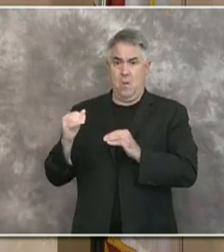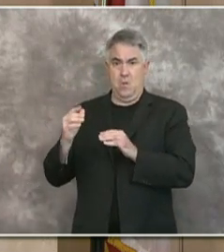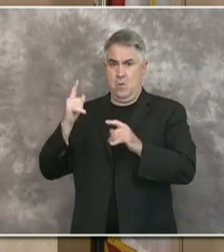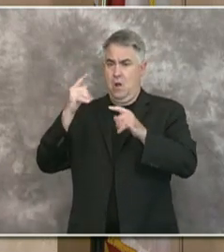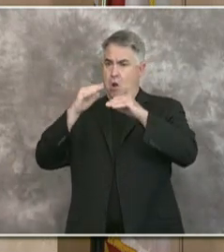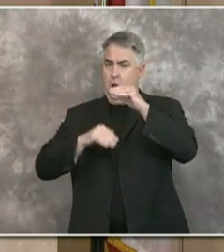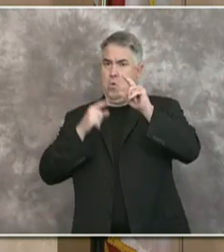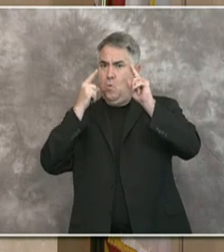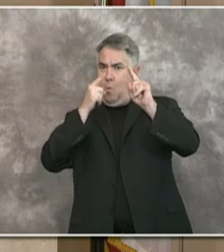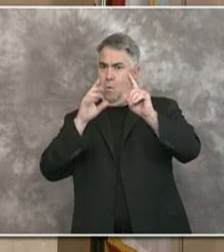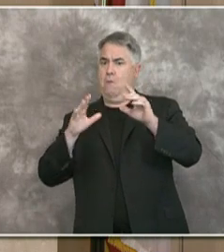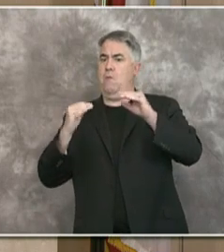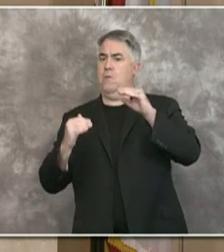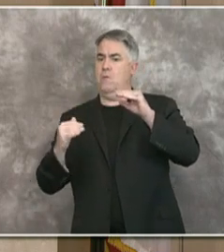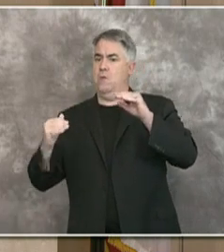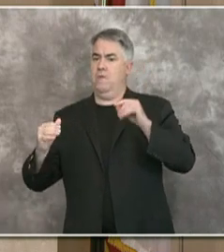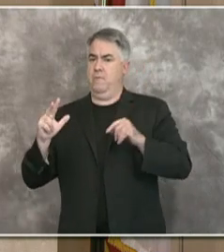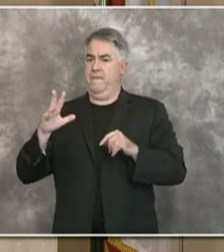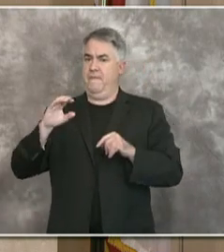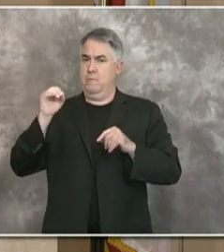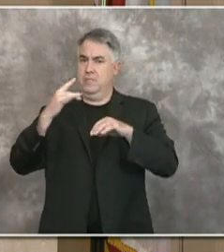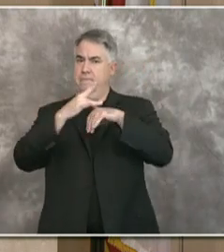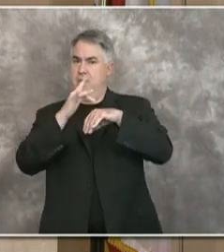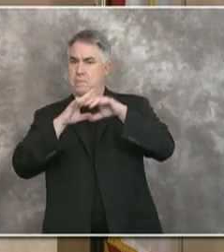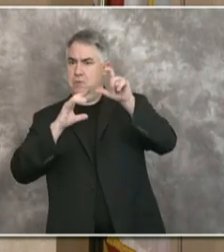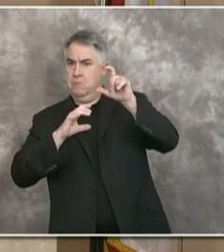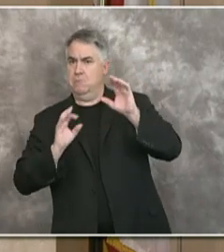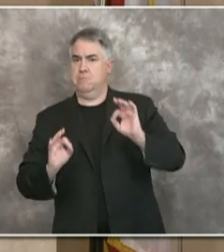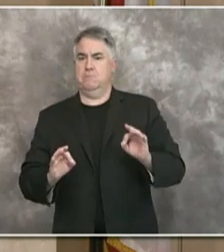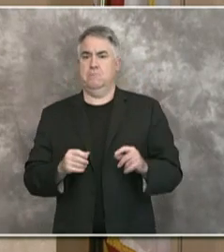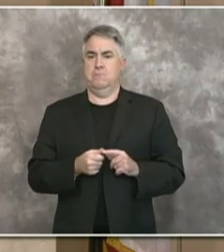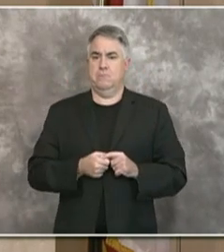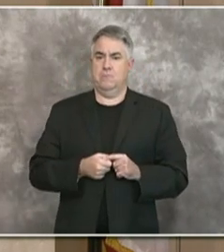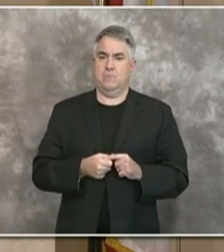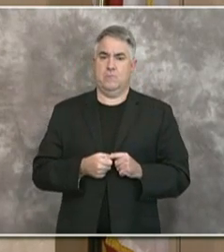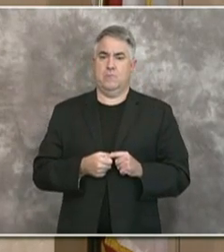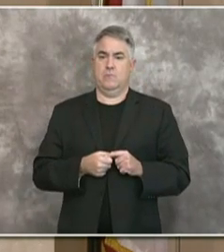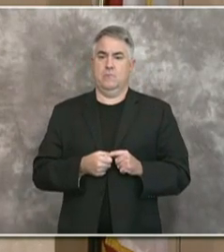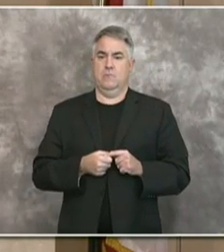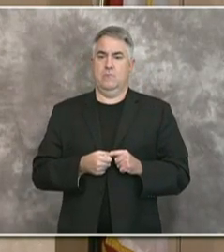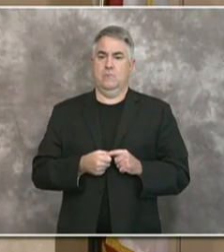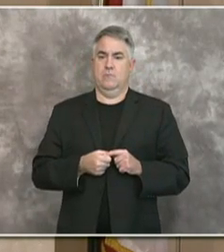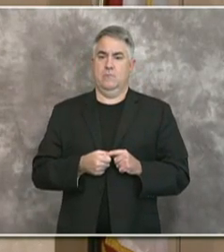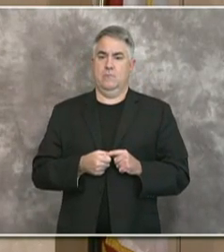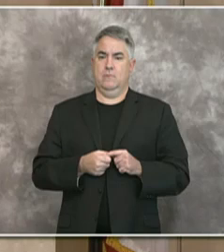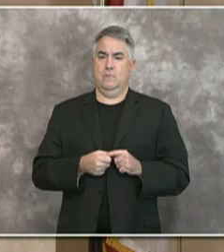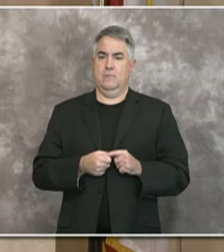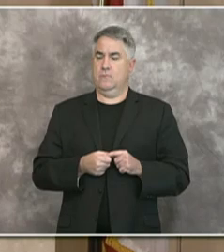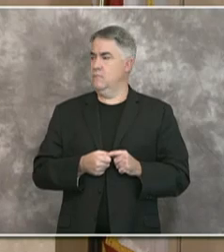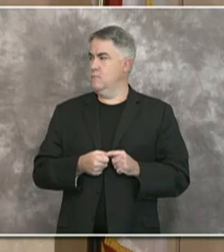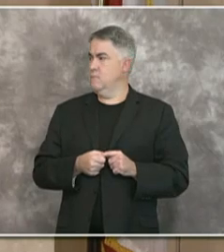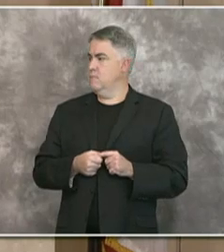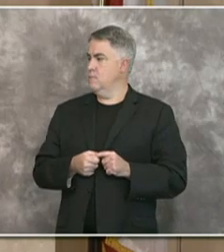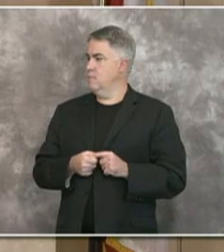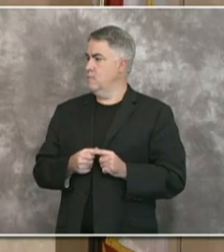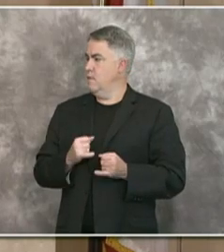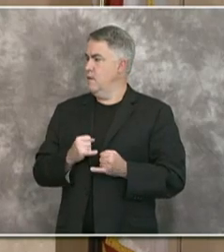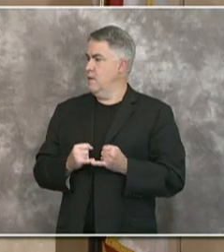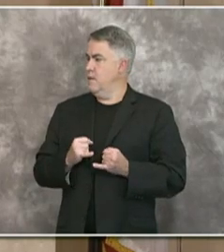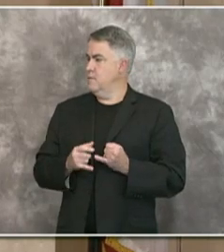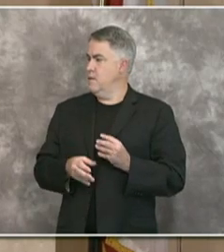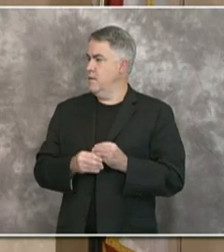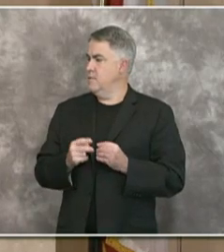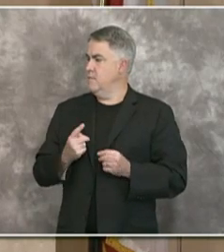of 35%. And lastly, just want to emphasize the fact, as I've